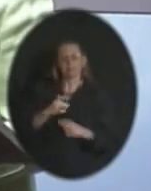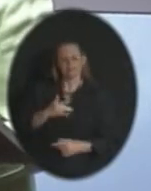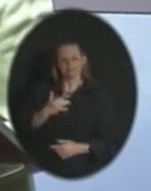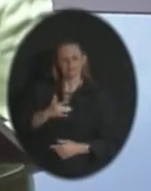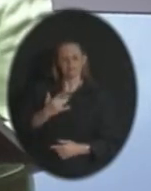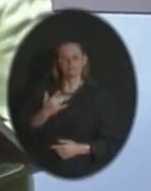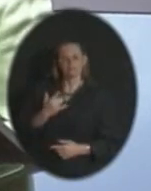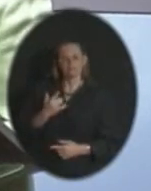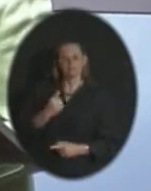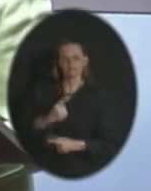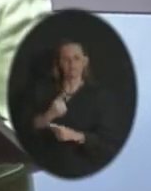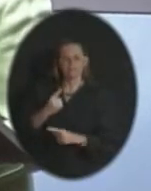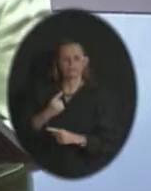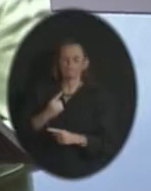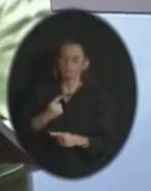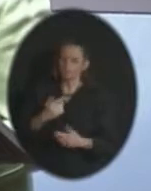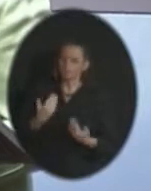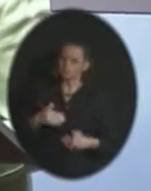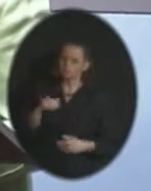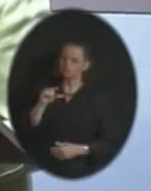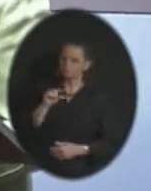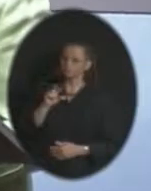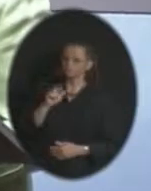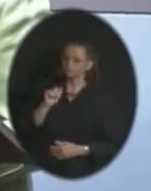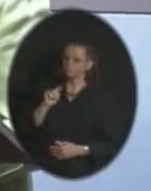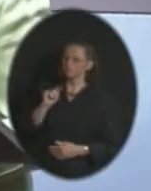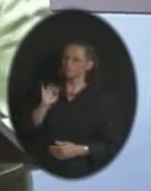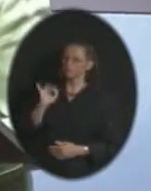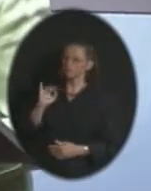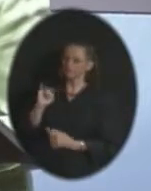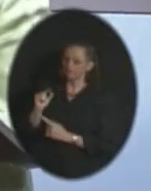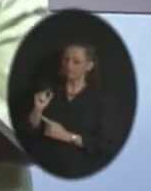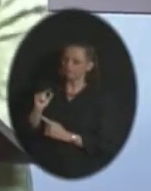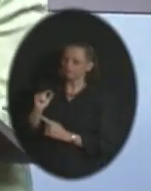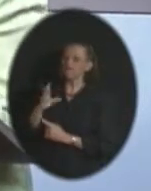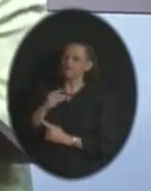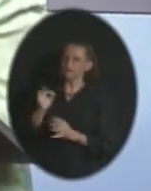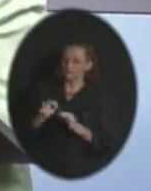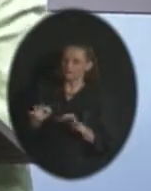are, it's been gratifying and it's been worthwhile. And I